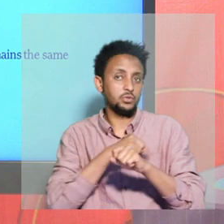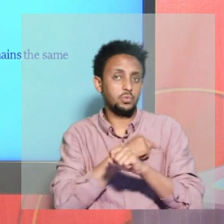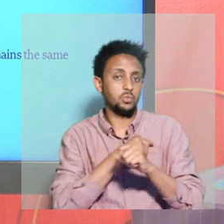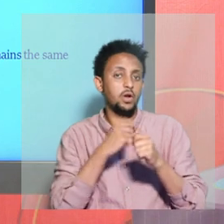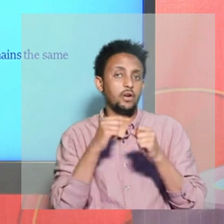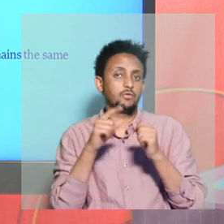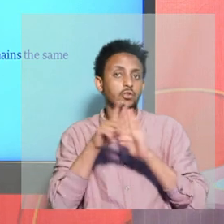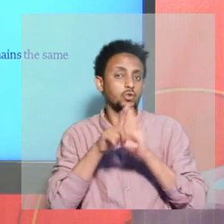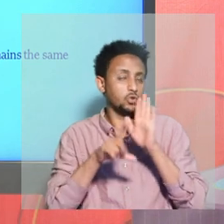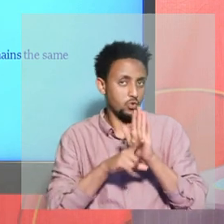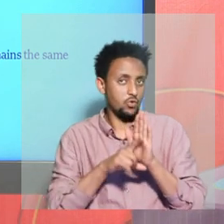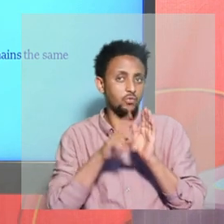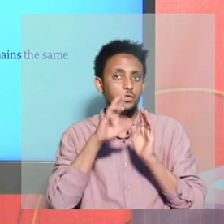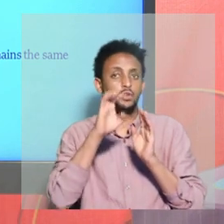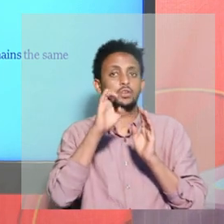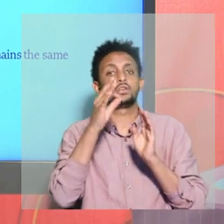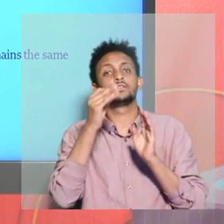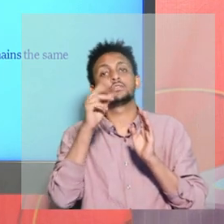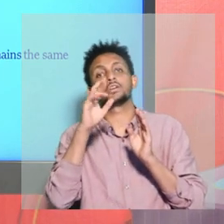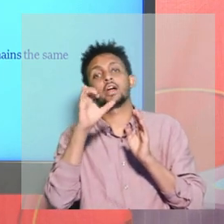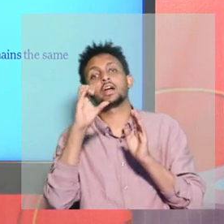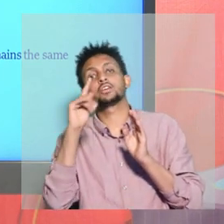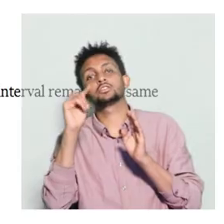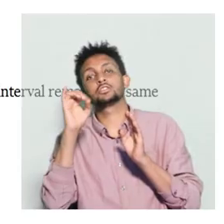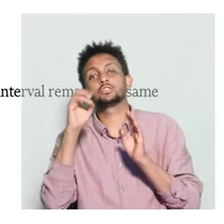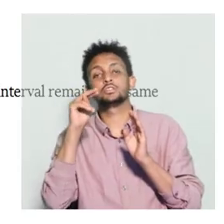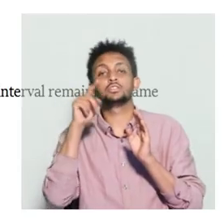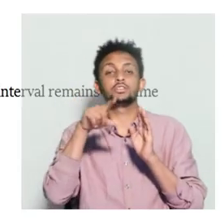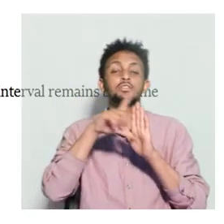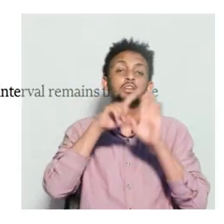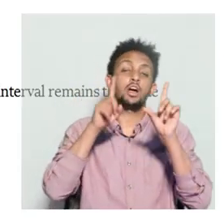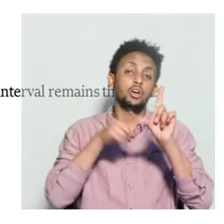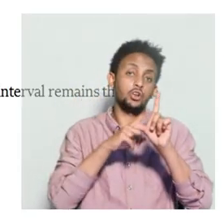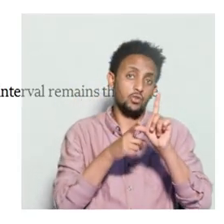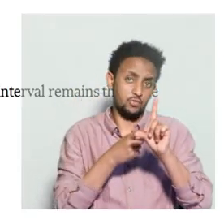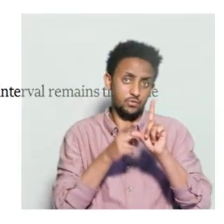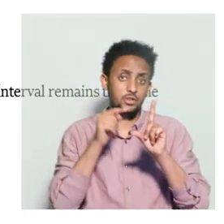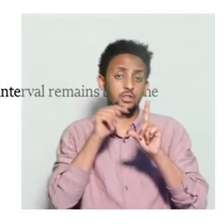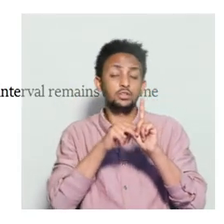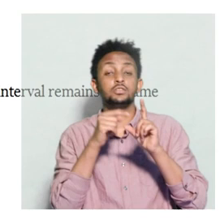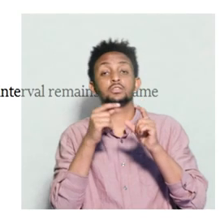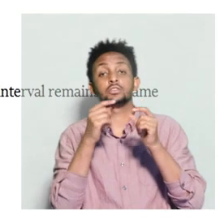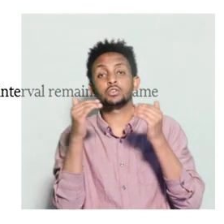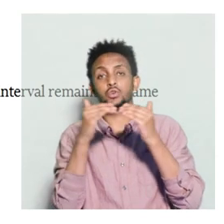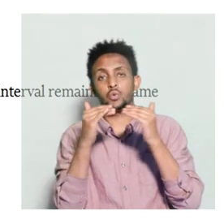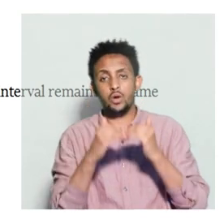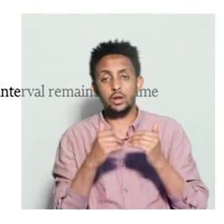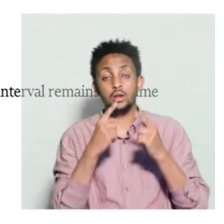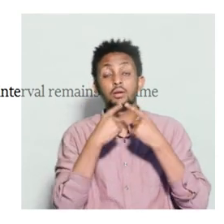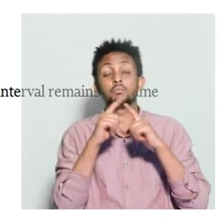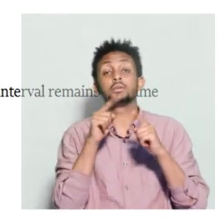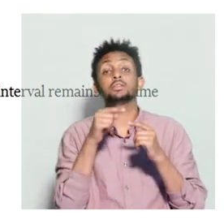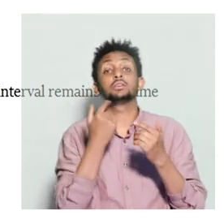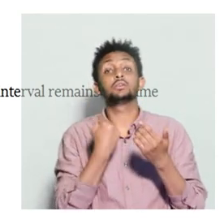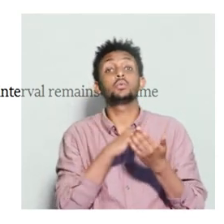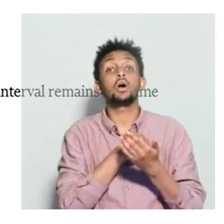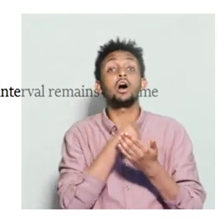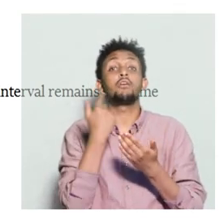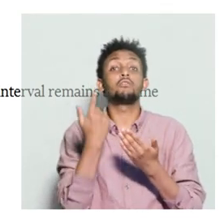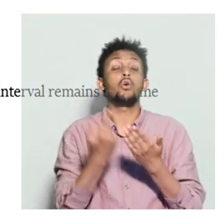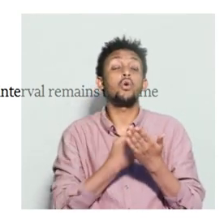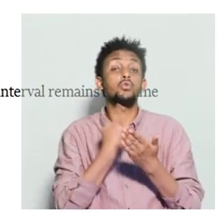that there is a law of reflection, so that the angle of incidence and angle of reflection are equal. But here we have